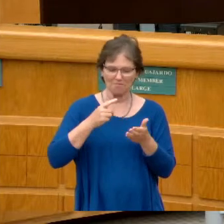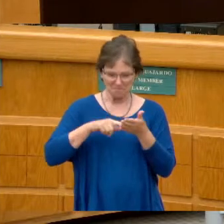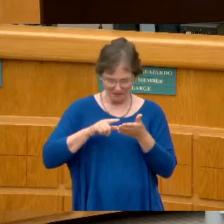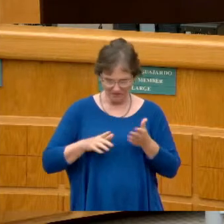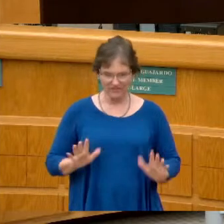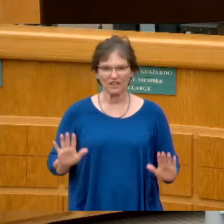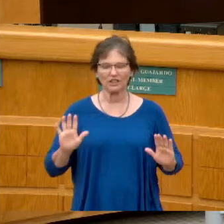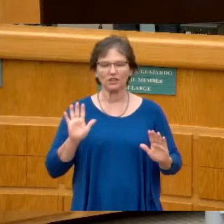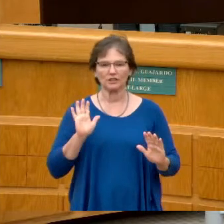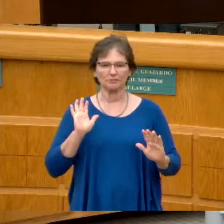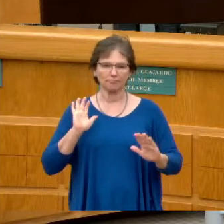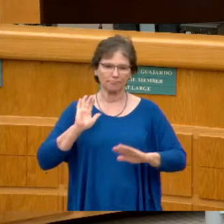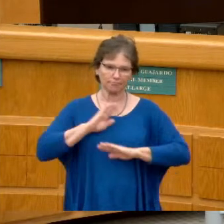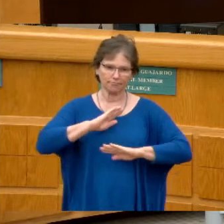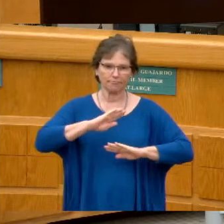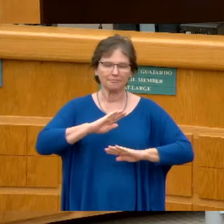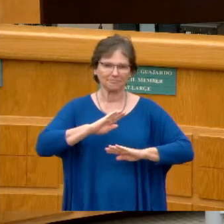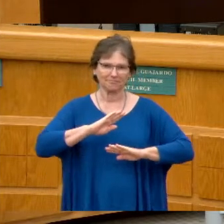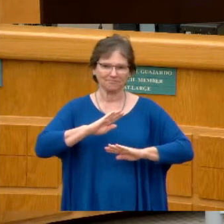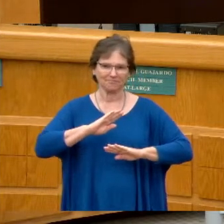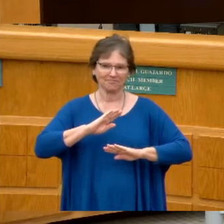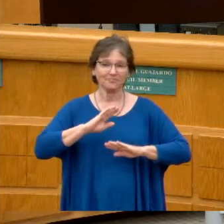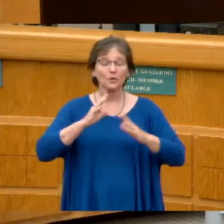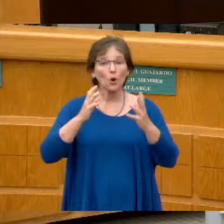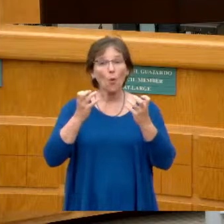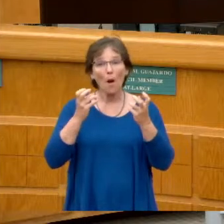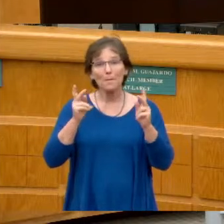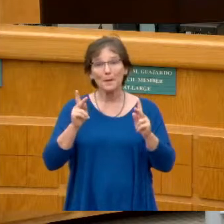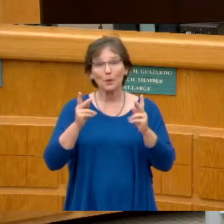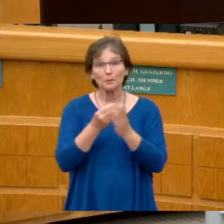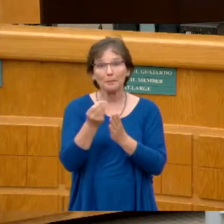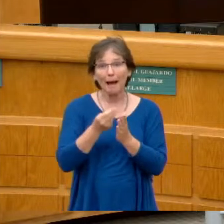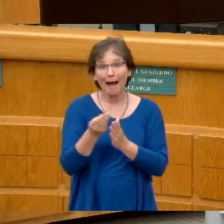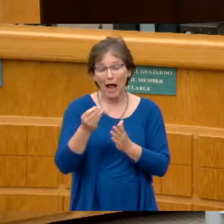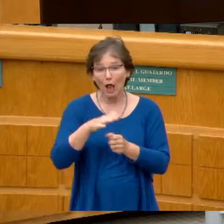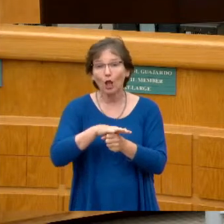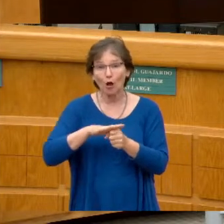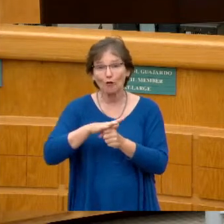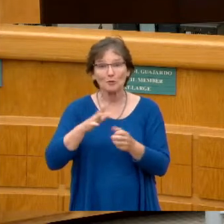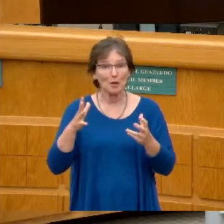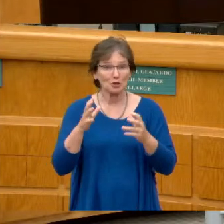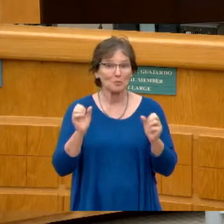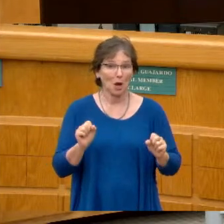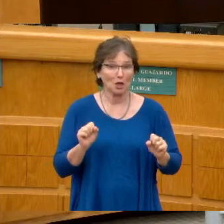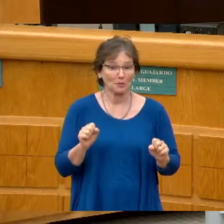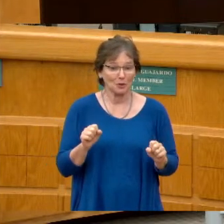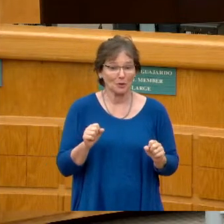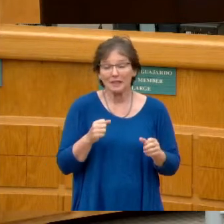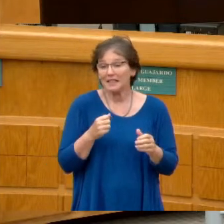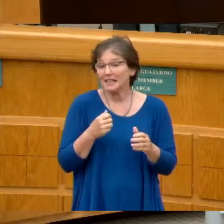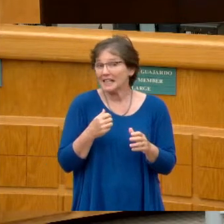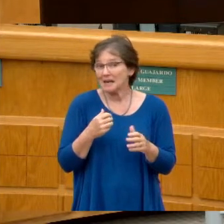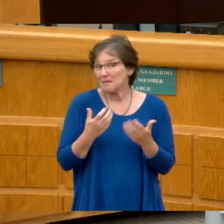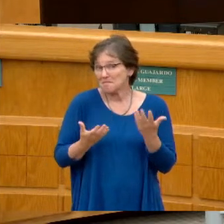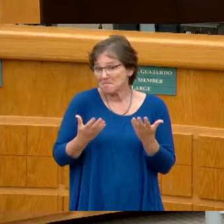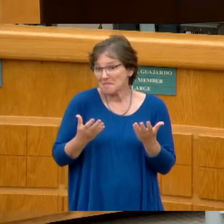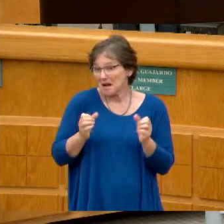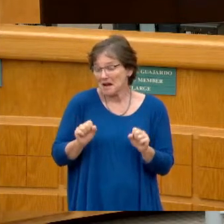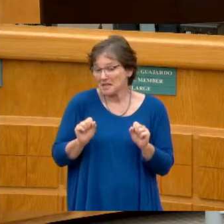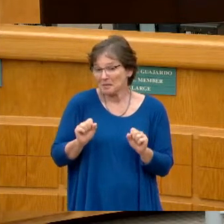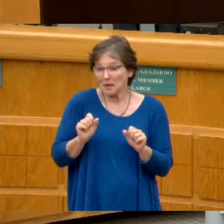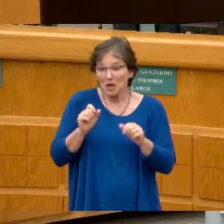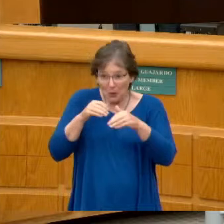distancing requirements and others of the restaurants. So as an expression of appreciation to them and a thank you, we'll be